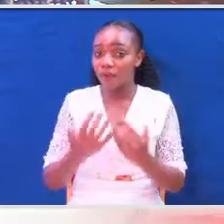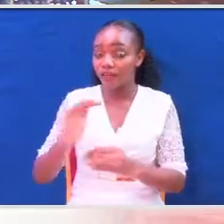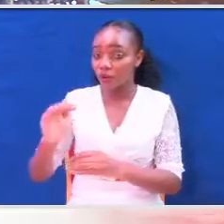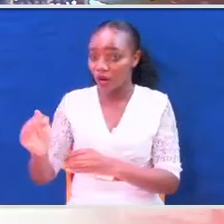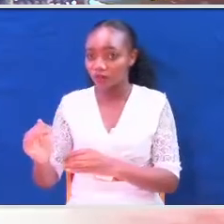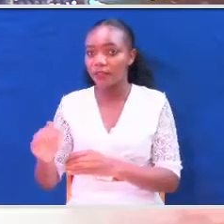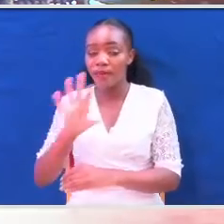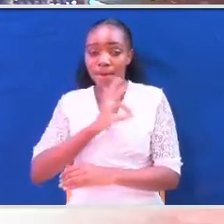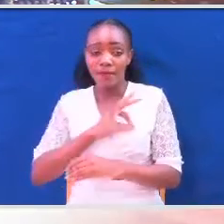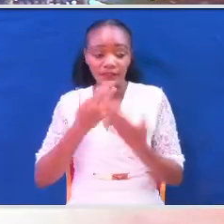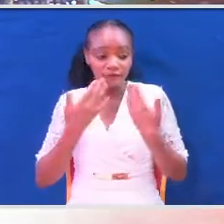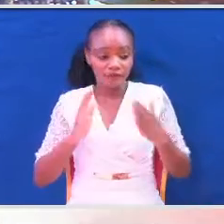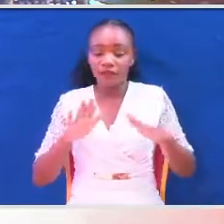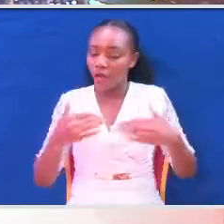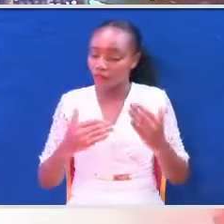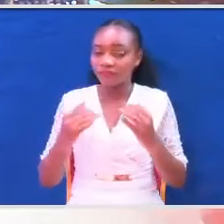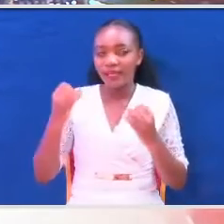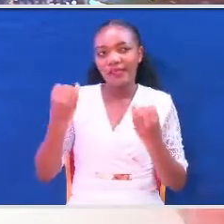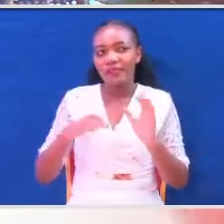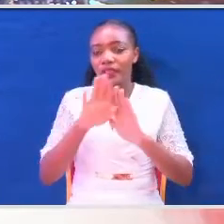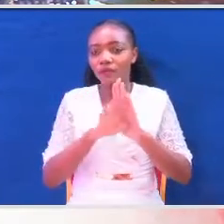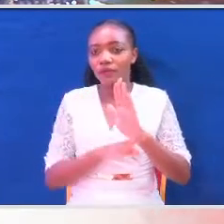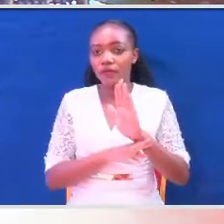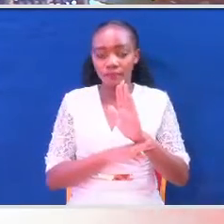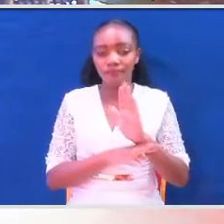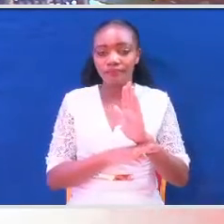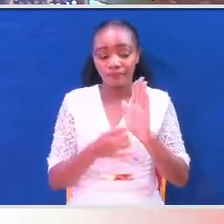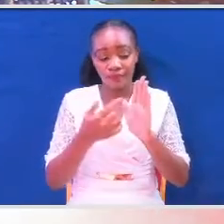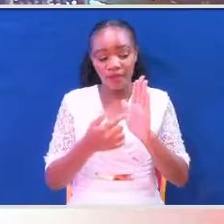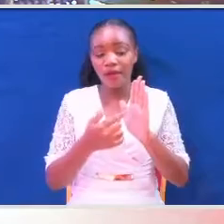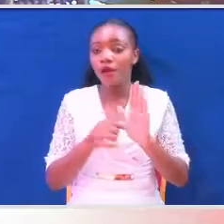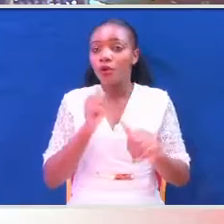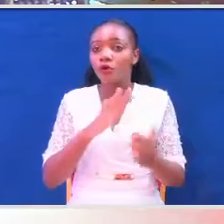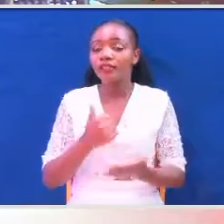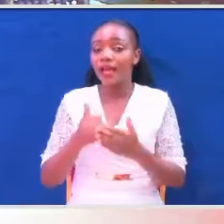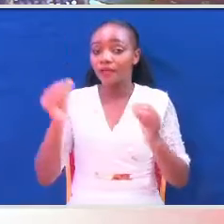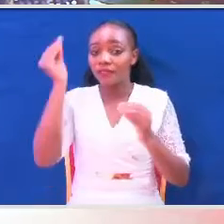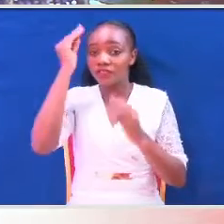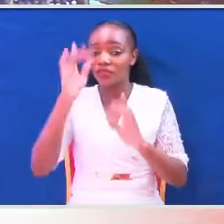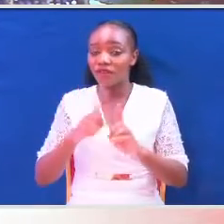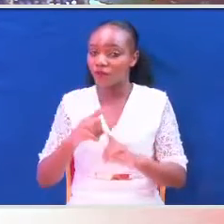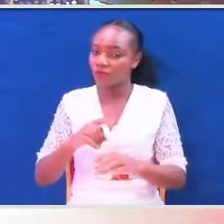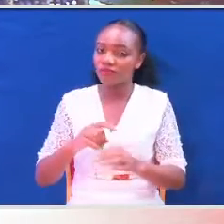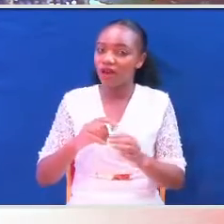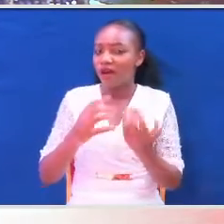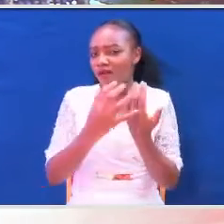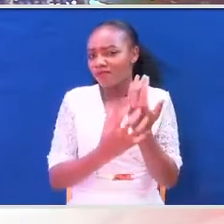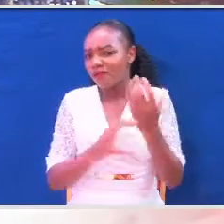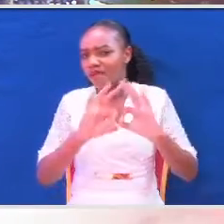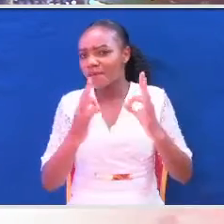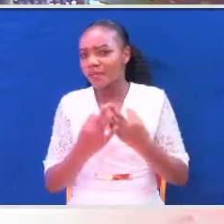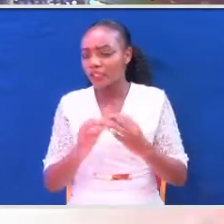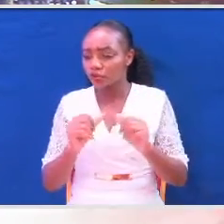County have benefited from an initiative dubbed Basket Day that helps students from needy backgrounds to pursue